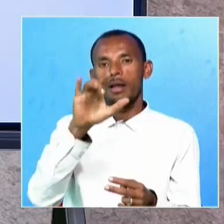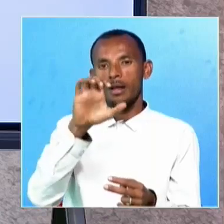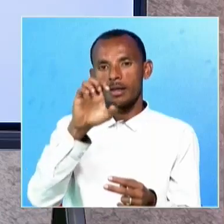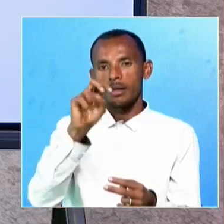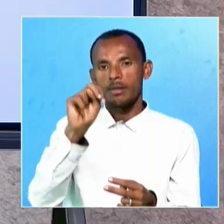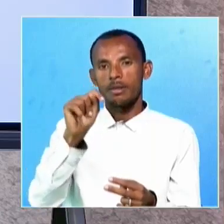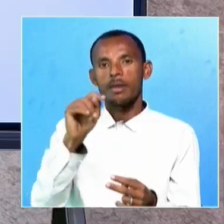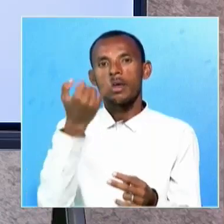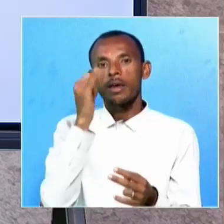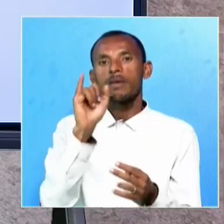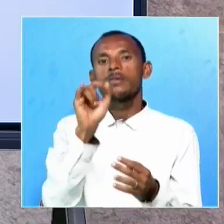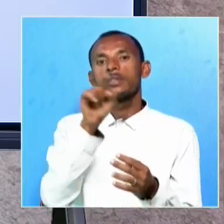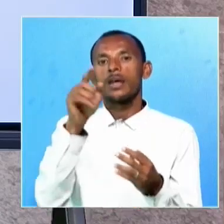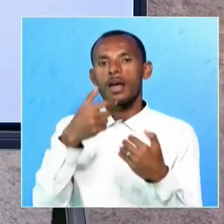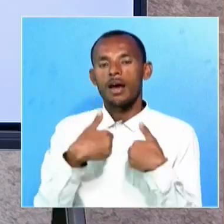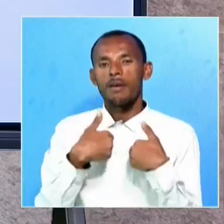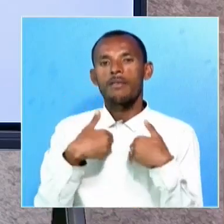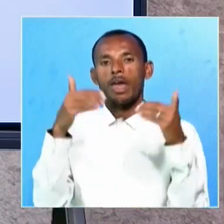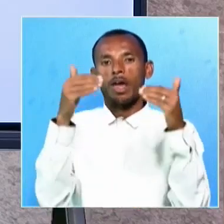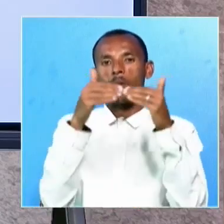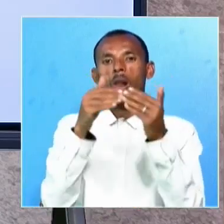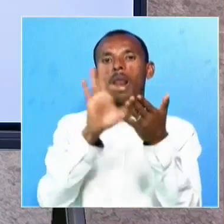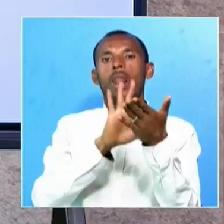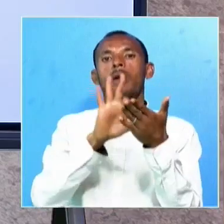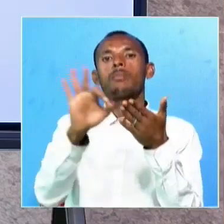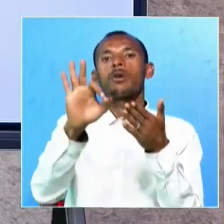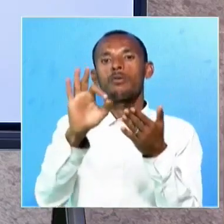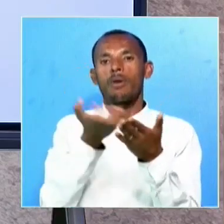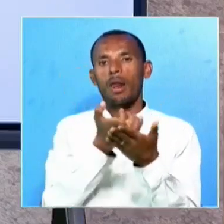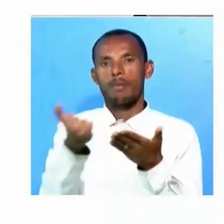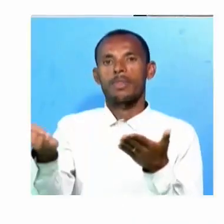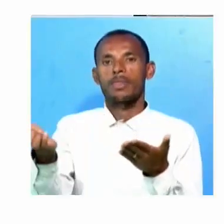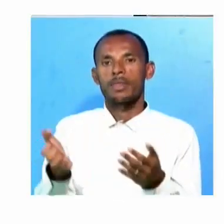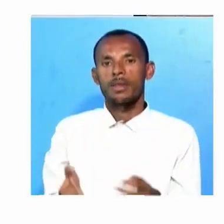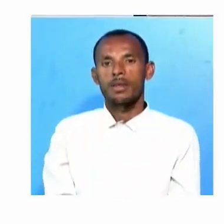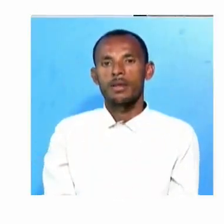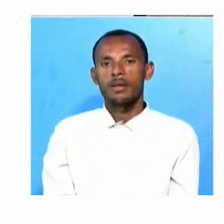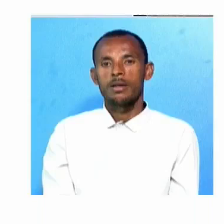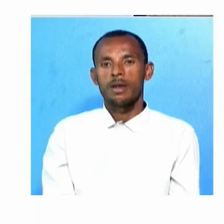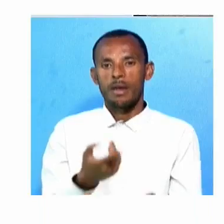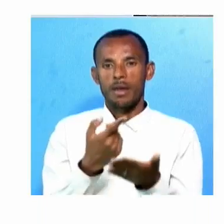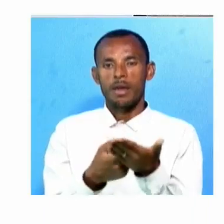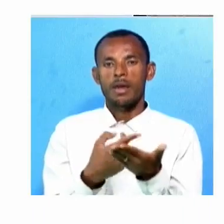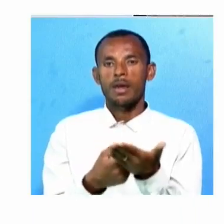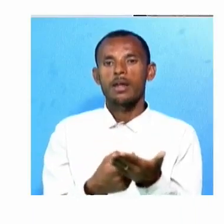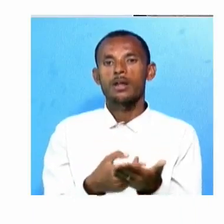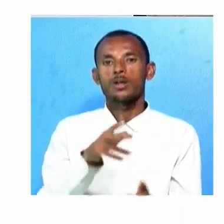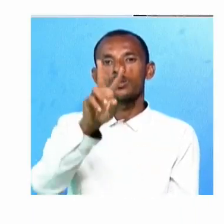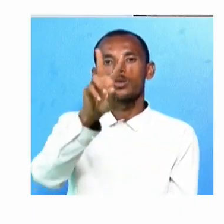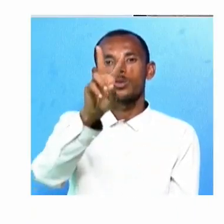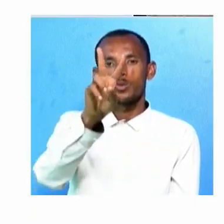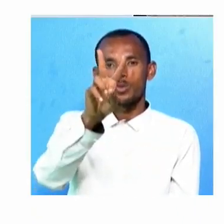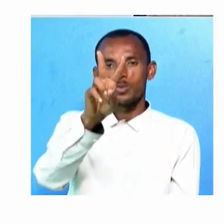have equal number of elements. So let me write here. Two